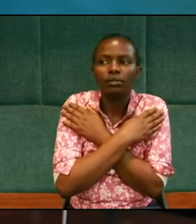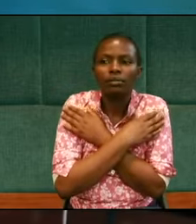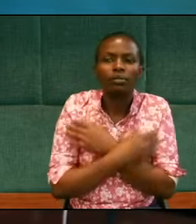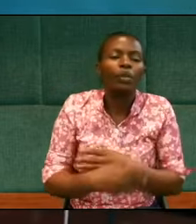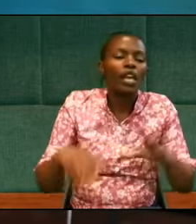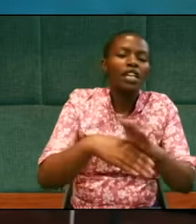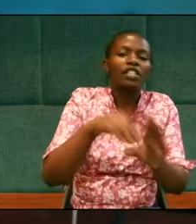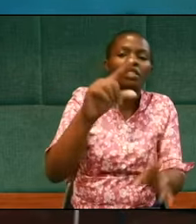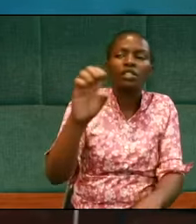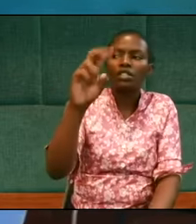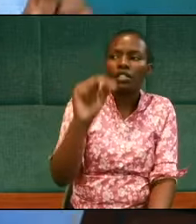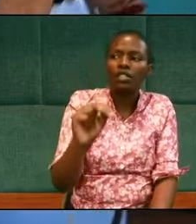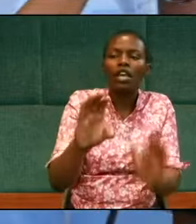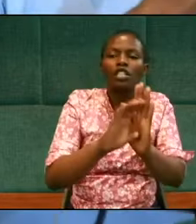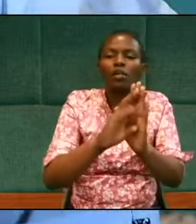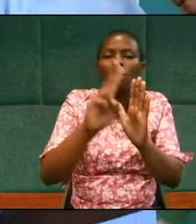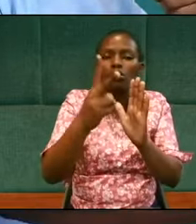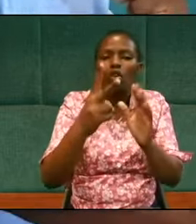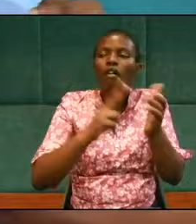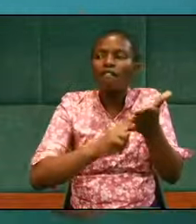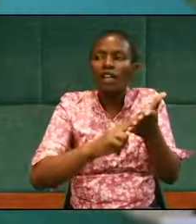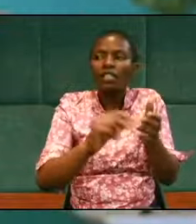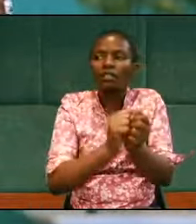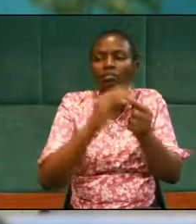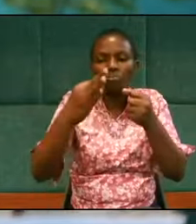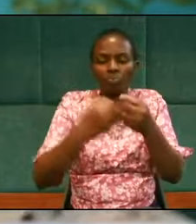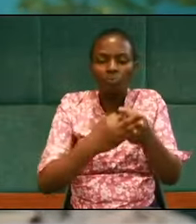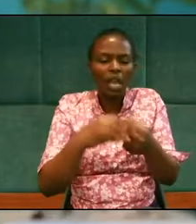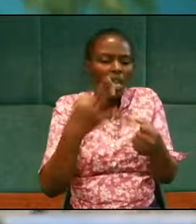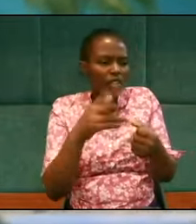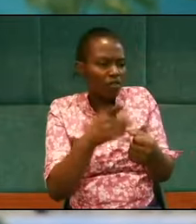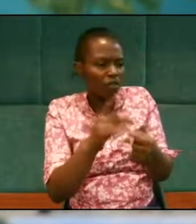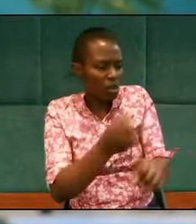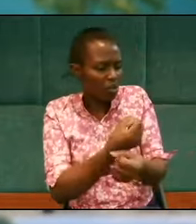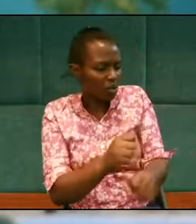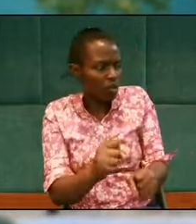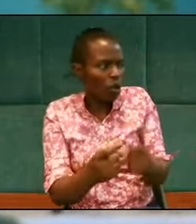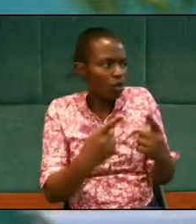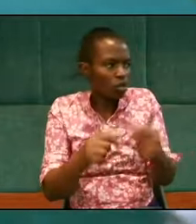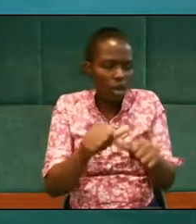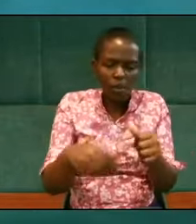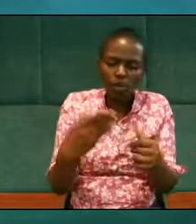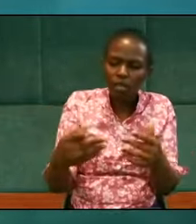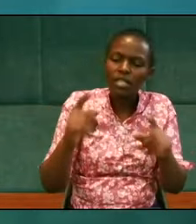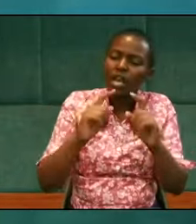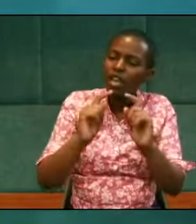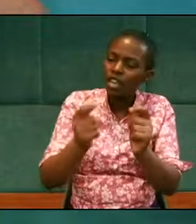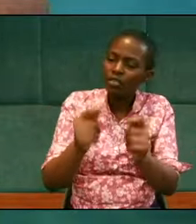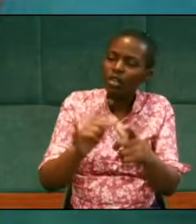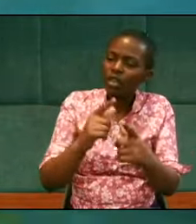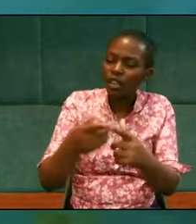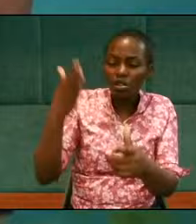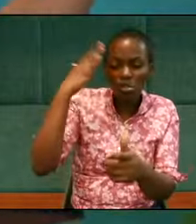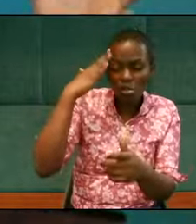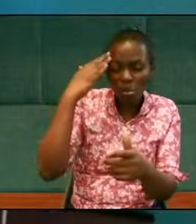Genesis chapter 2, verse 18. If you do not sort out these issues, you don't even know who is the right person to marry.